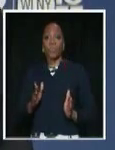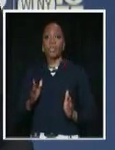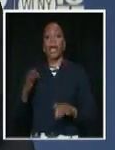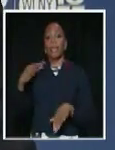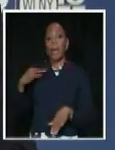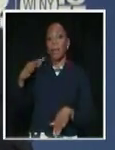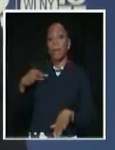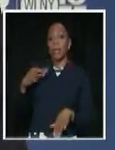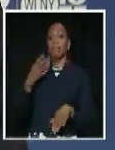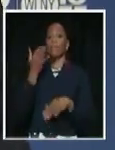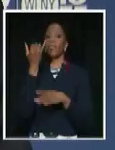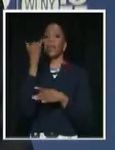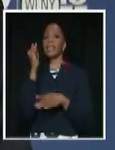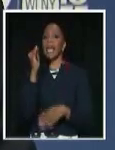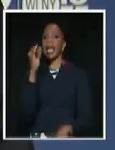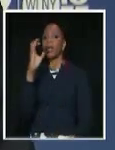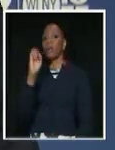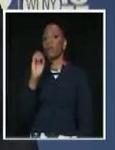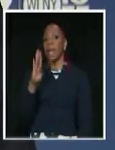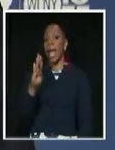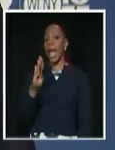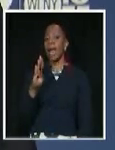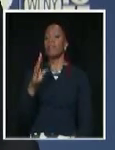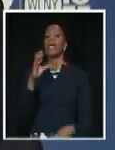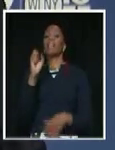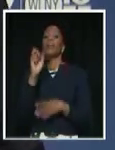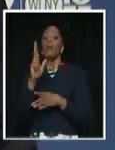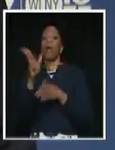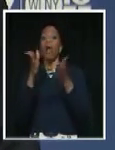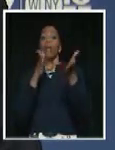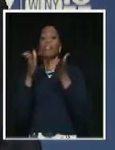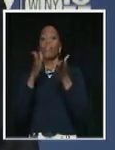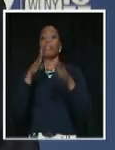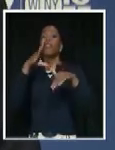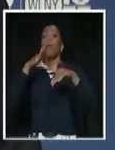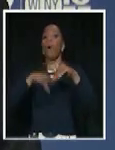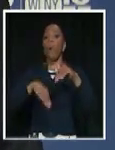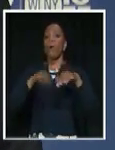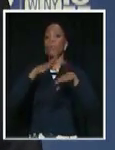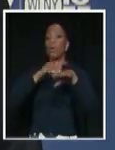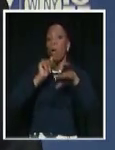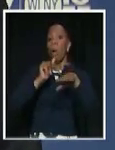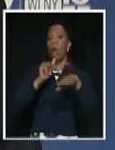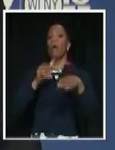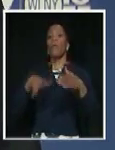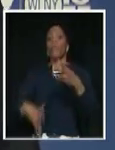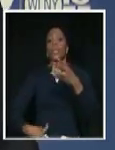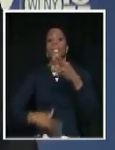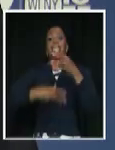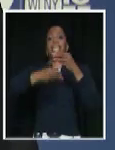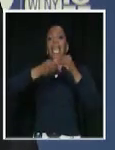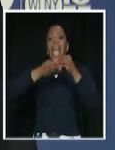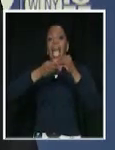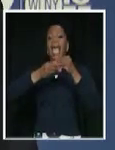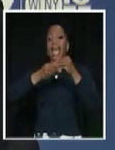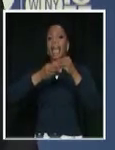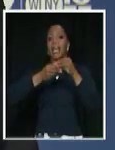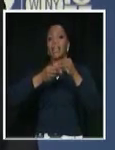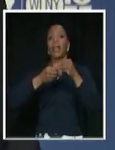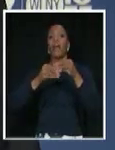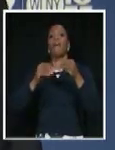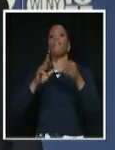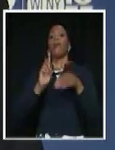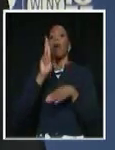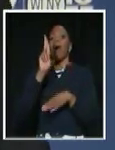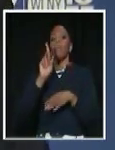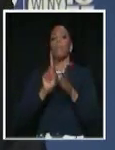taxi industry that works for us and a car service on-call industry that works for us. We can add outer borough hails and upper Manhattan hails into it if we do it the right